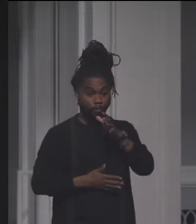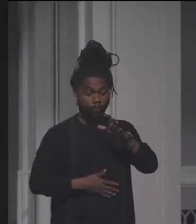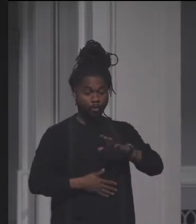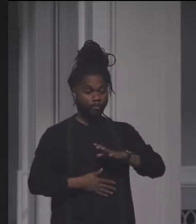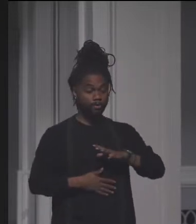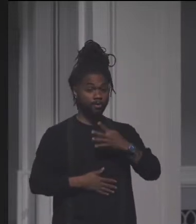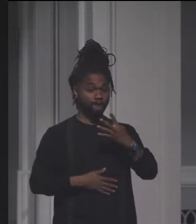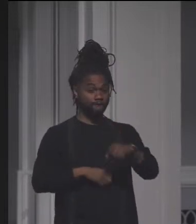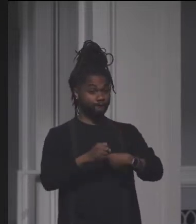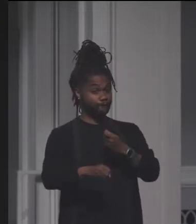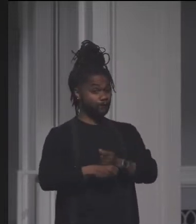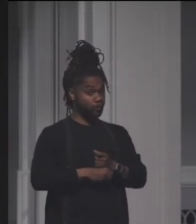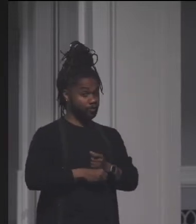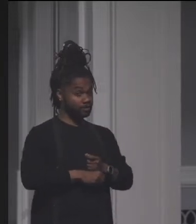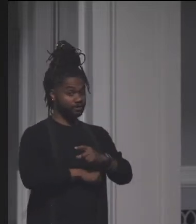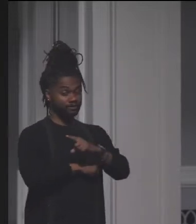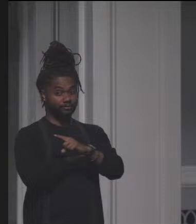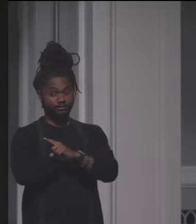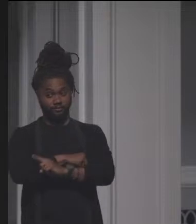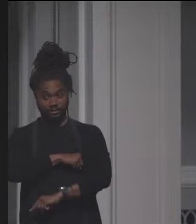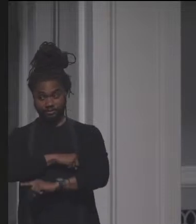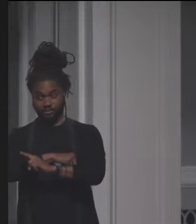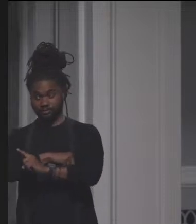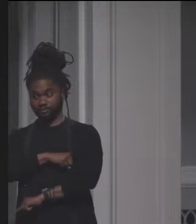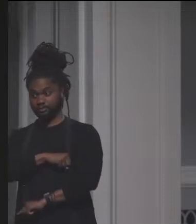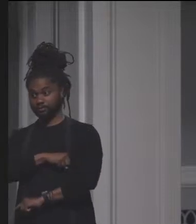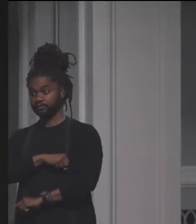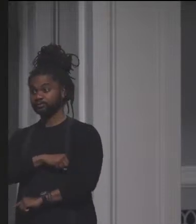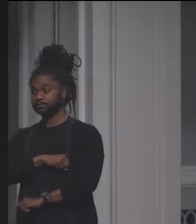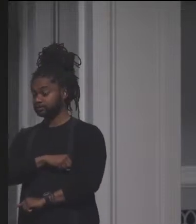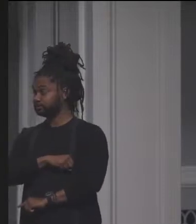4 years penance.